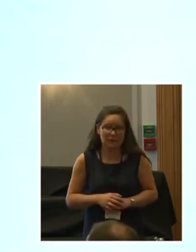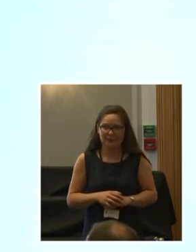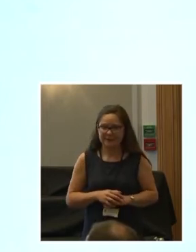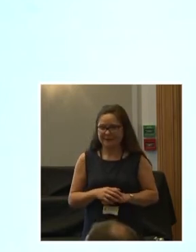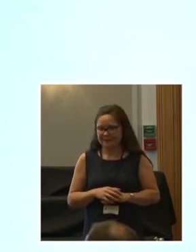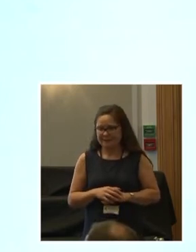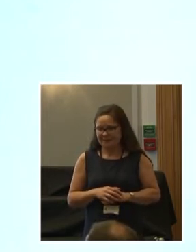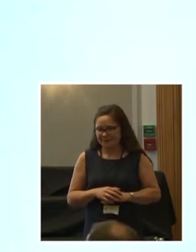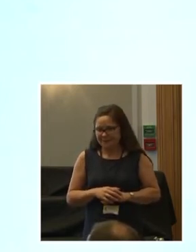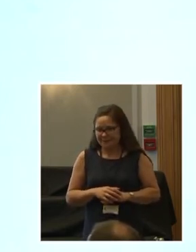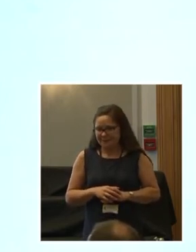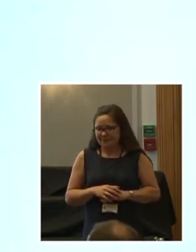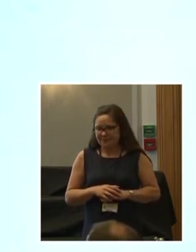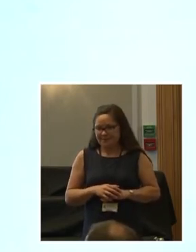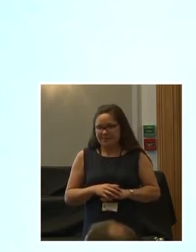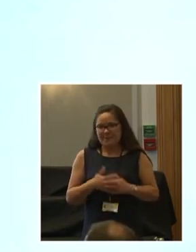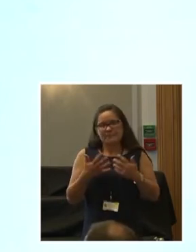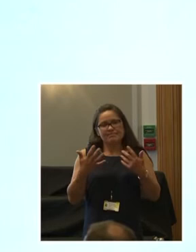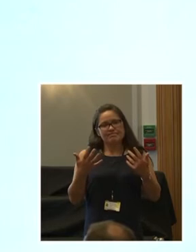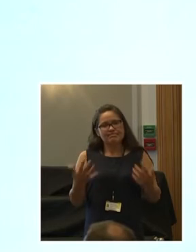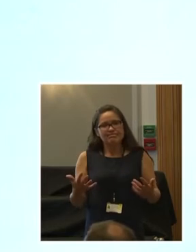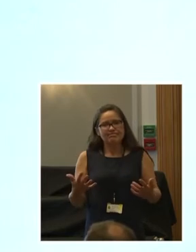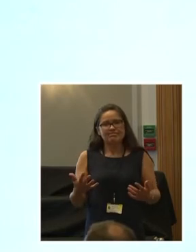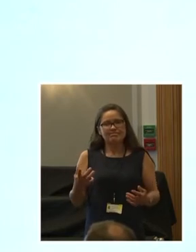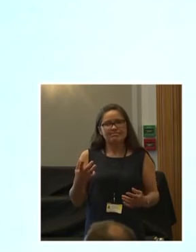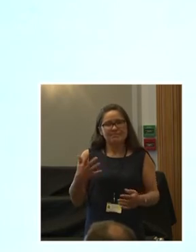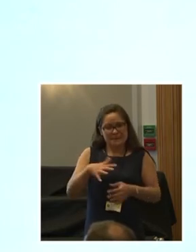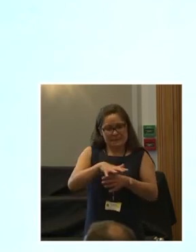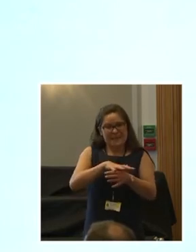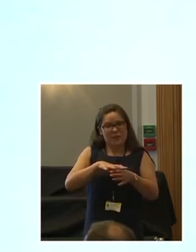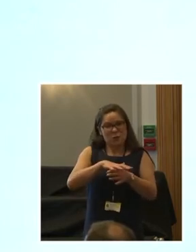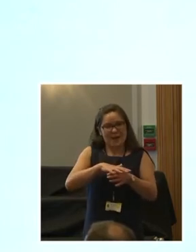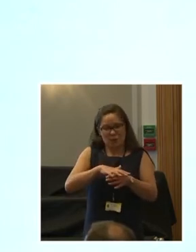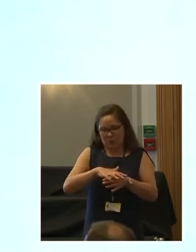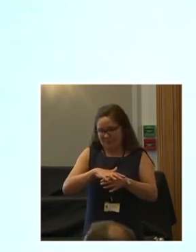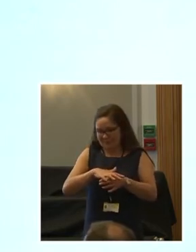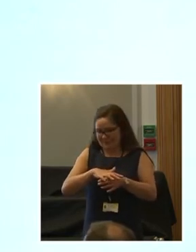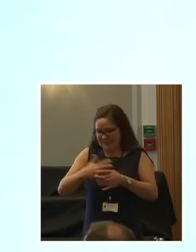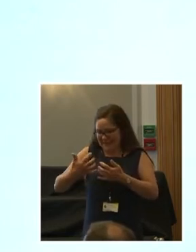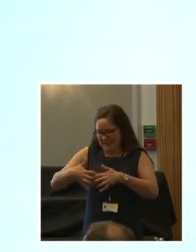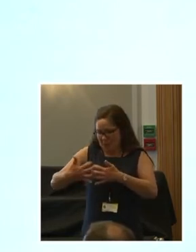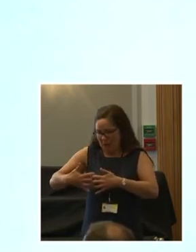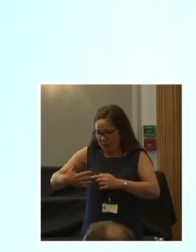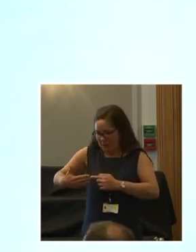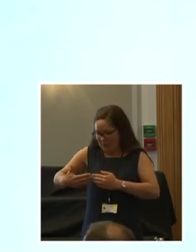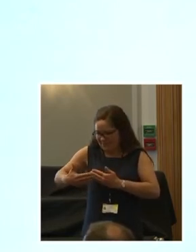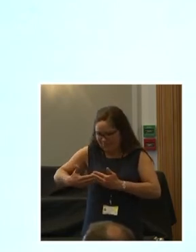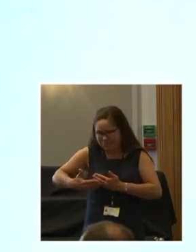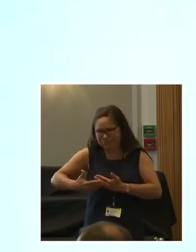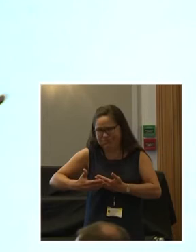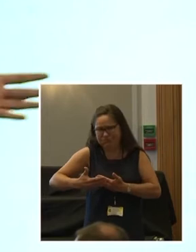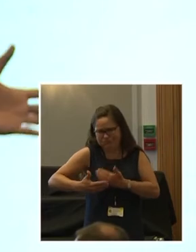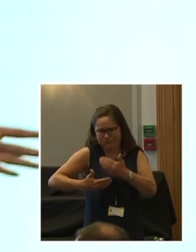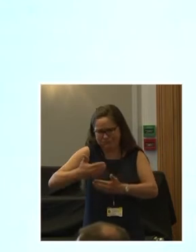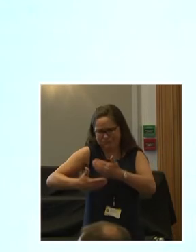So it's one of those situations. Tech has moved on so much, just like some of our sight loss has moved on so much